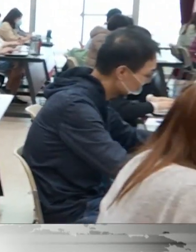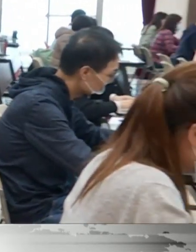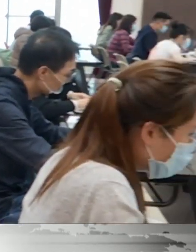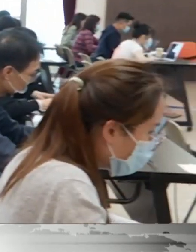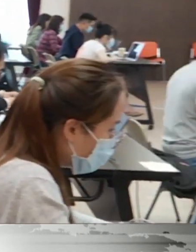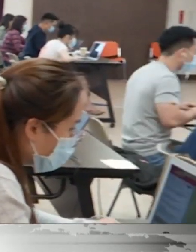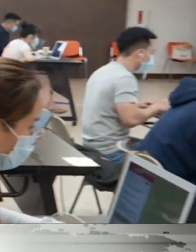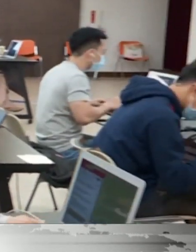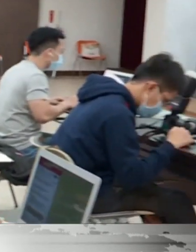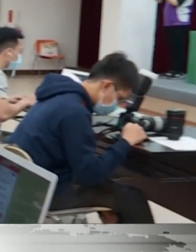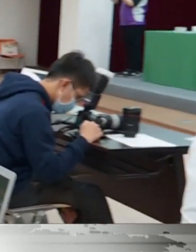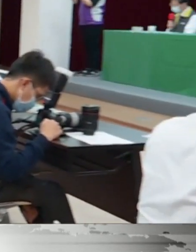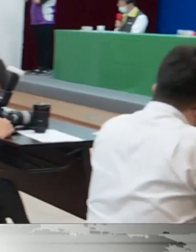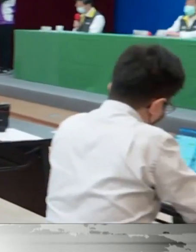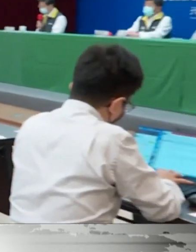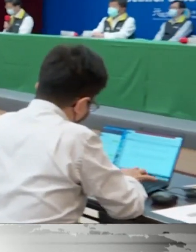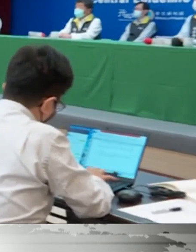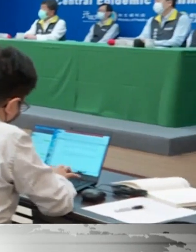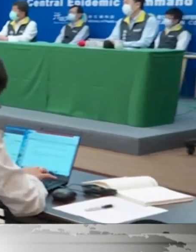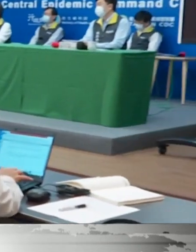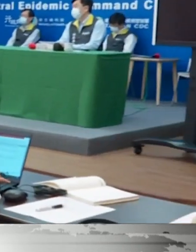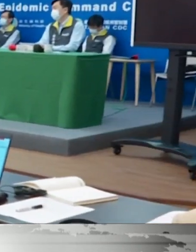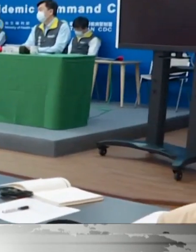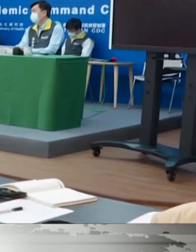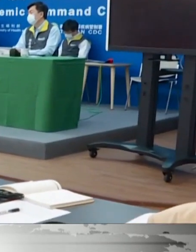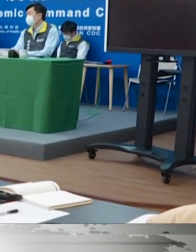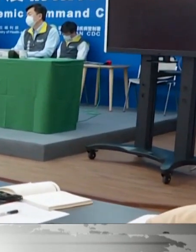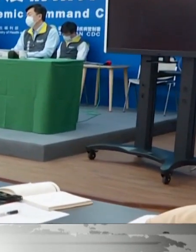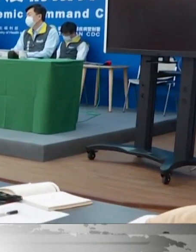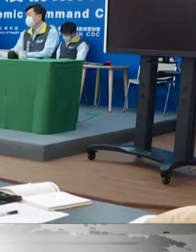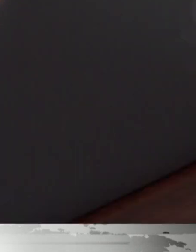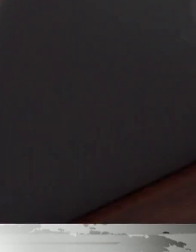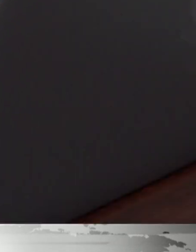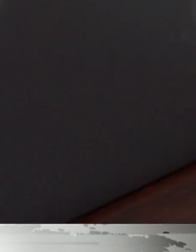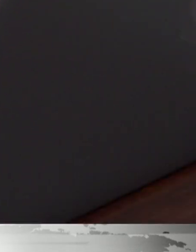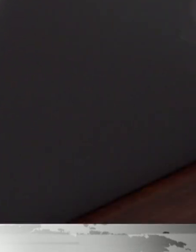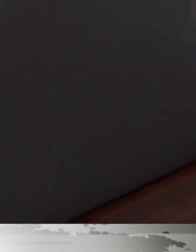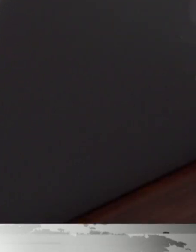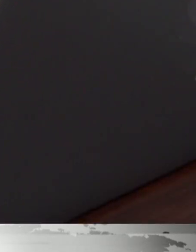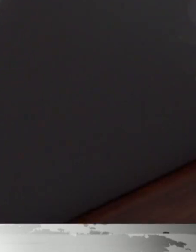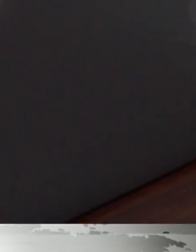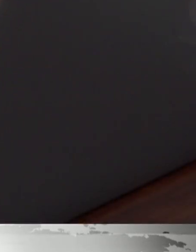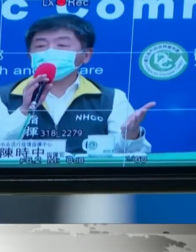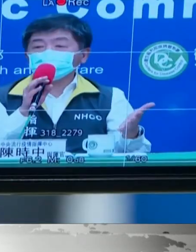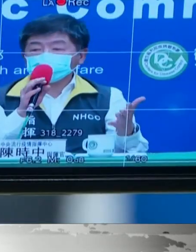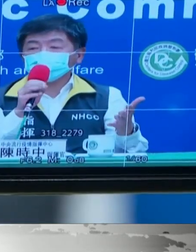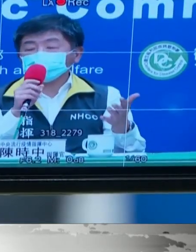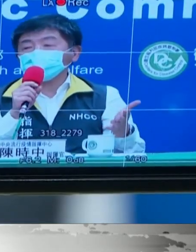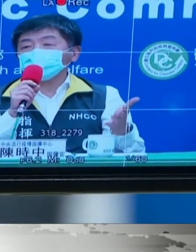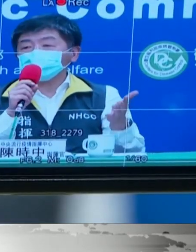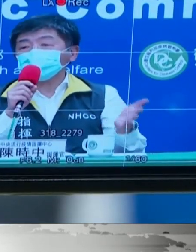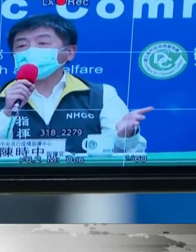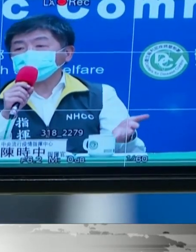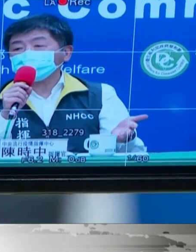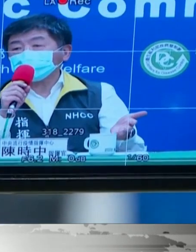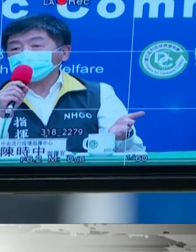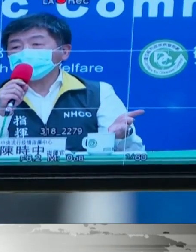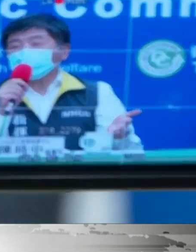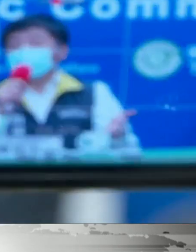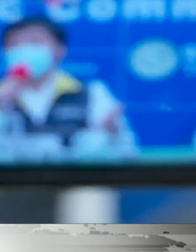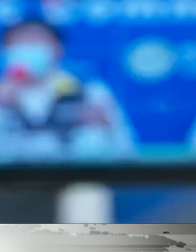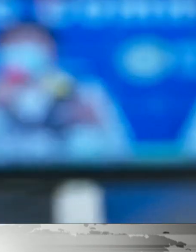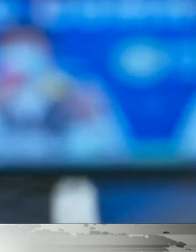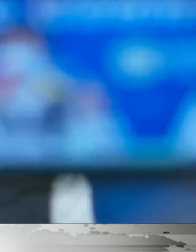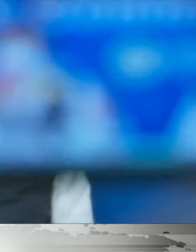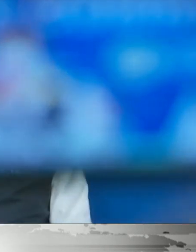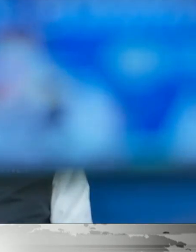far, Taiwan has seen 10 community infections with no known source. With the asymptomatic incubation period of COVID-19 posing a big risk, Chen